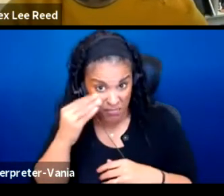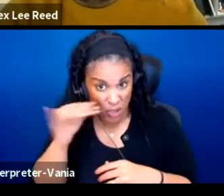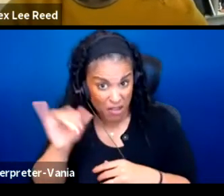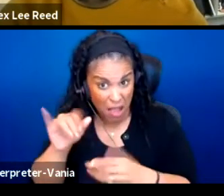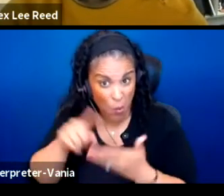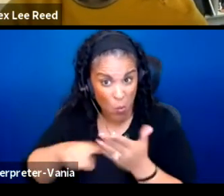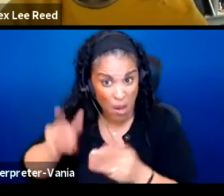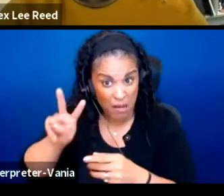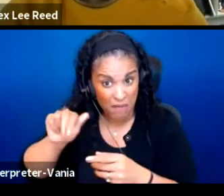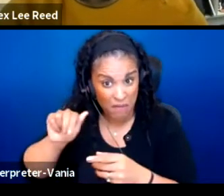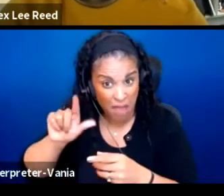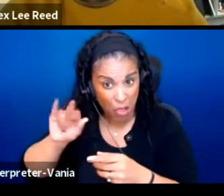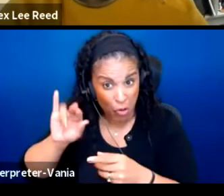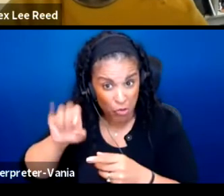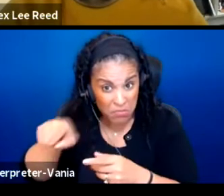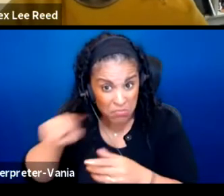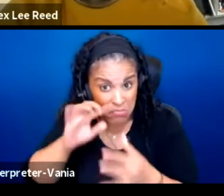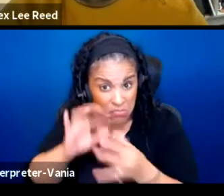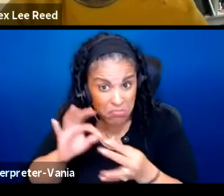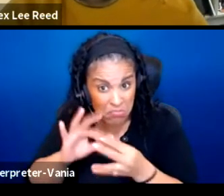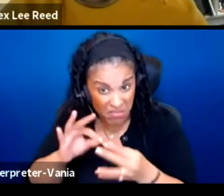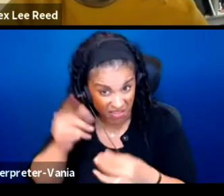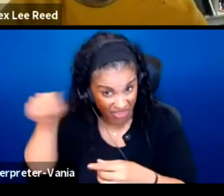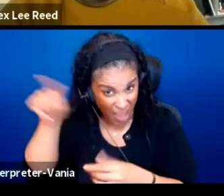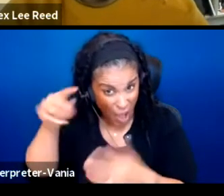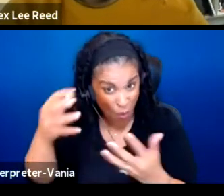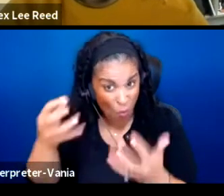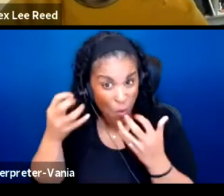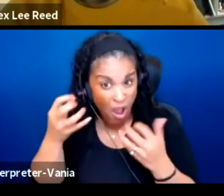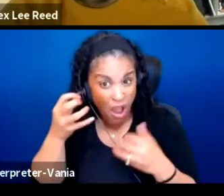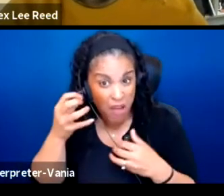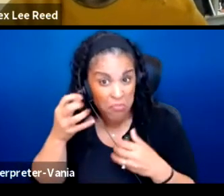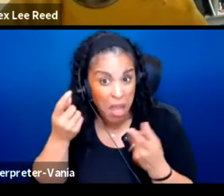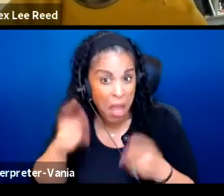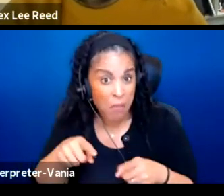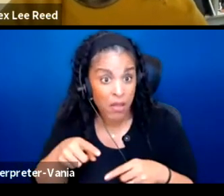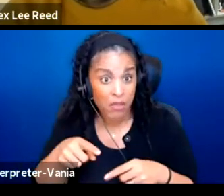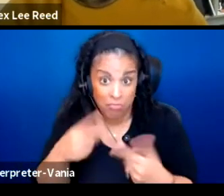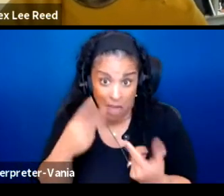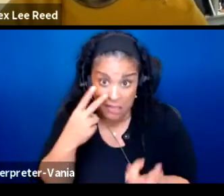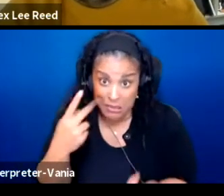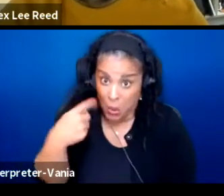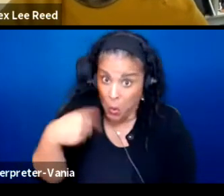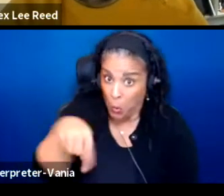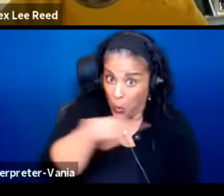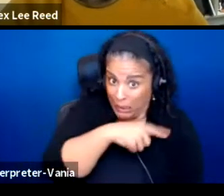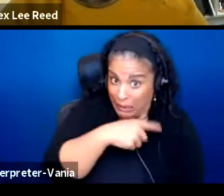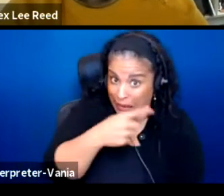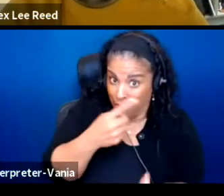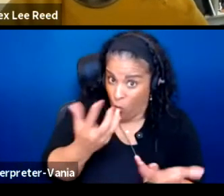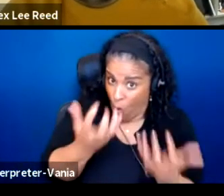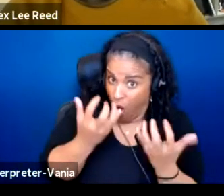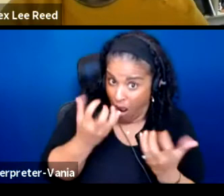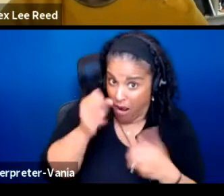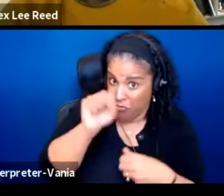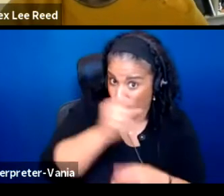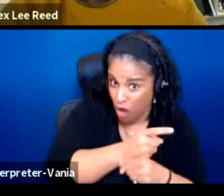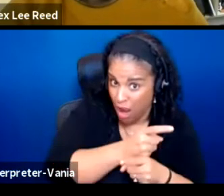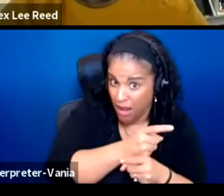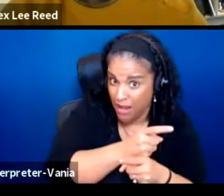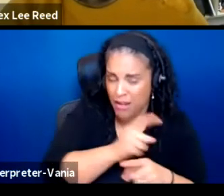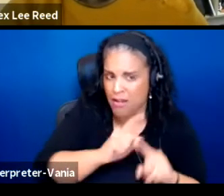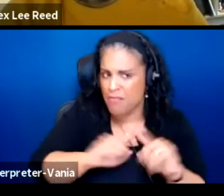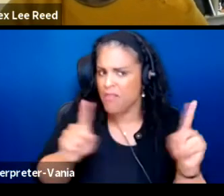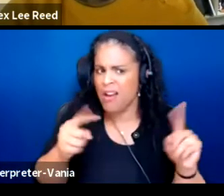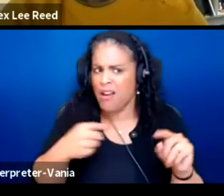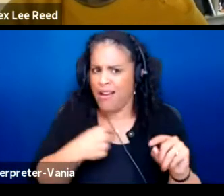talking about. Do they really want that? I see we want that, and you know, but I'm